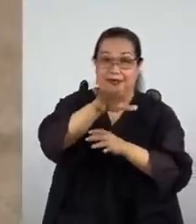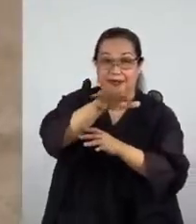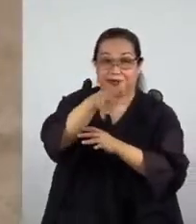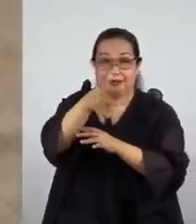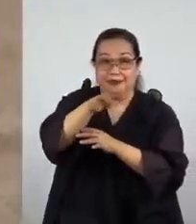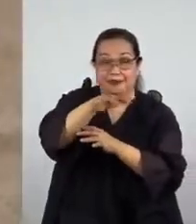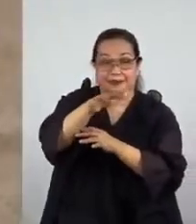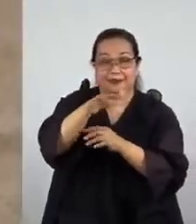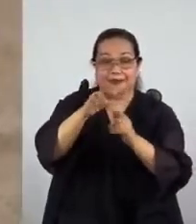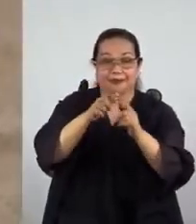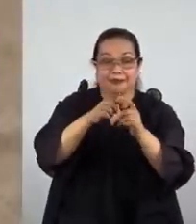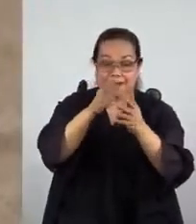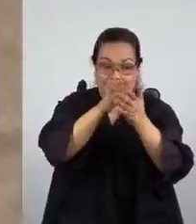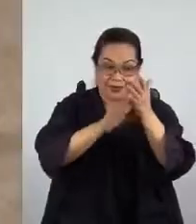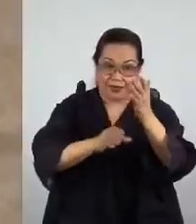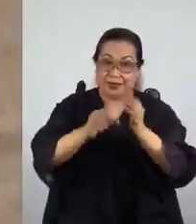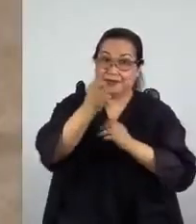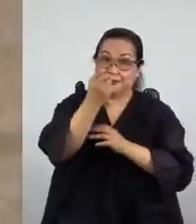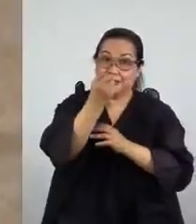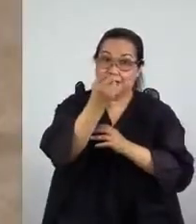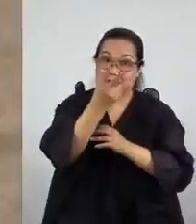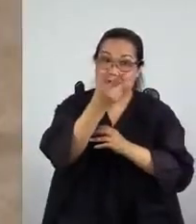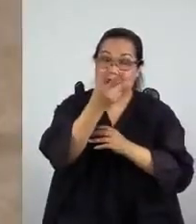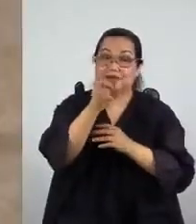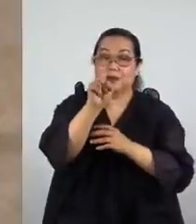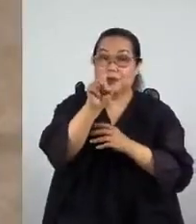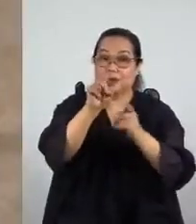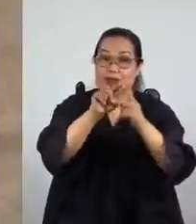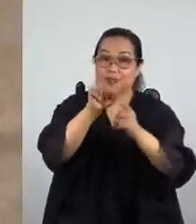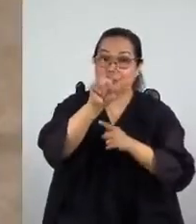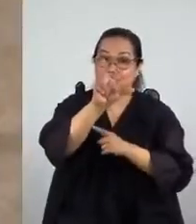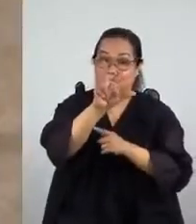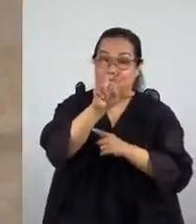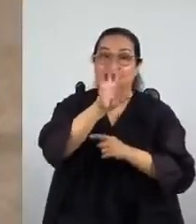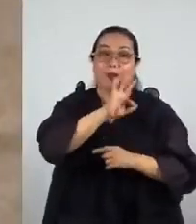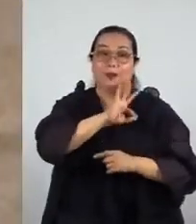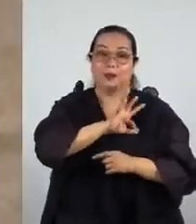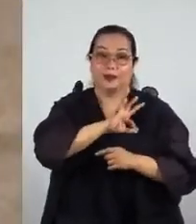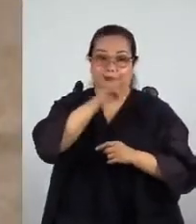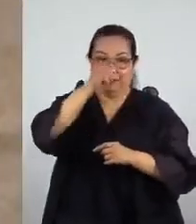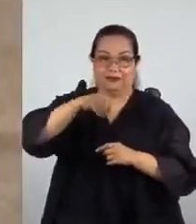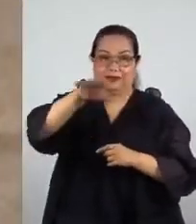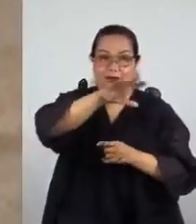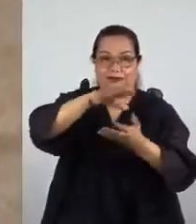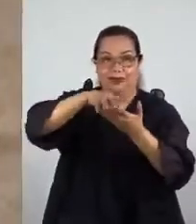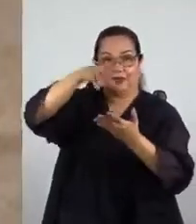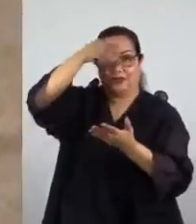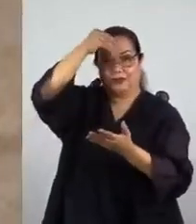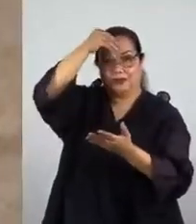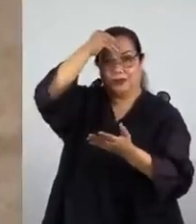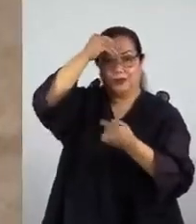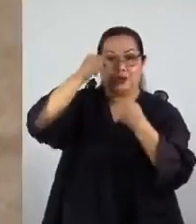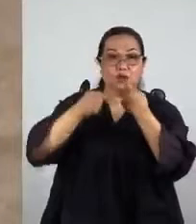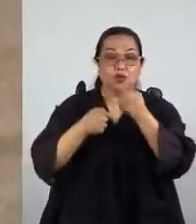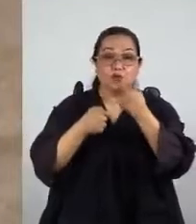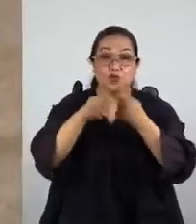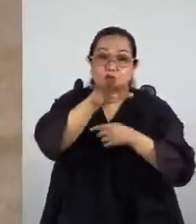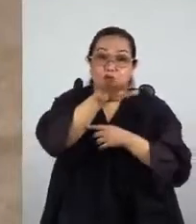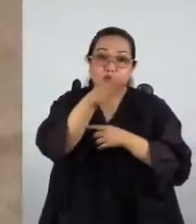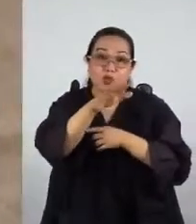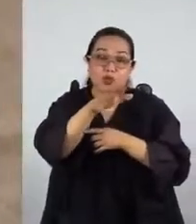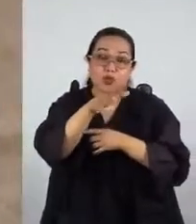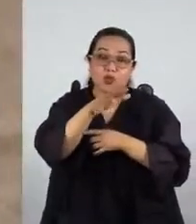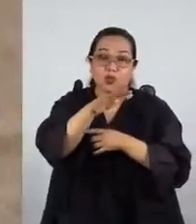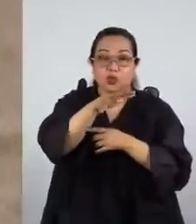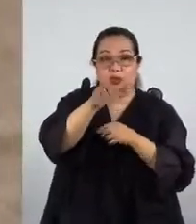Hebrews chapter 12, verses 1 to 3, is profitable for all of us. For those who are wavering, it teaches us